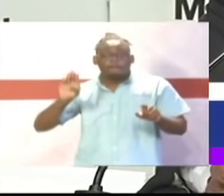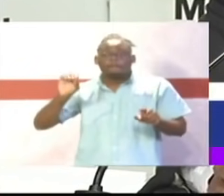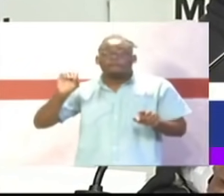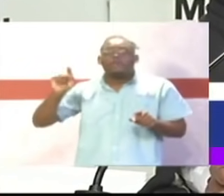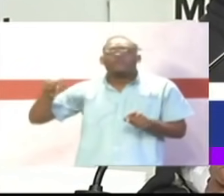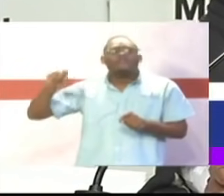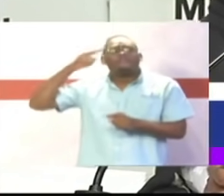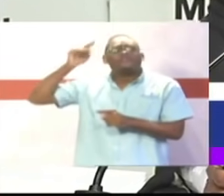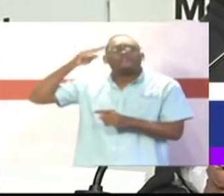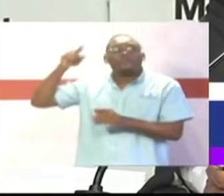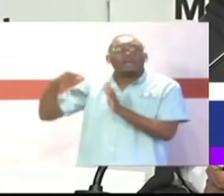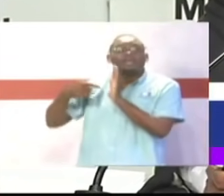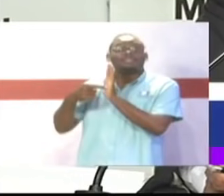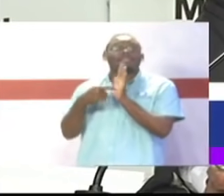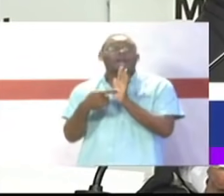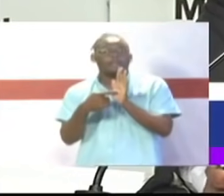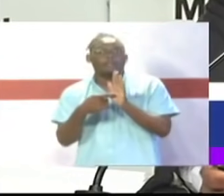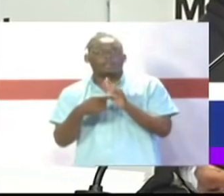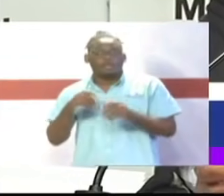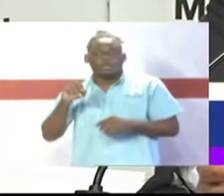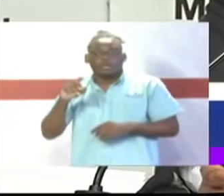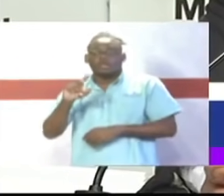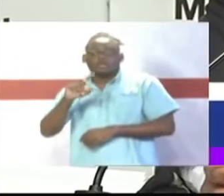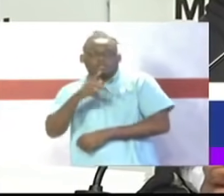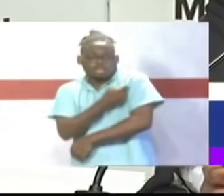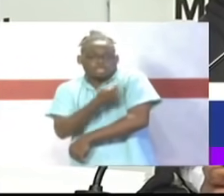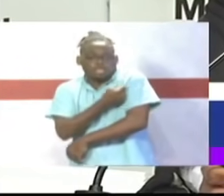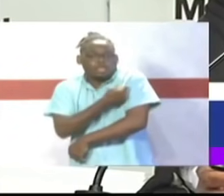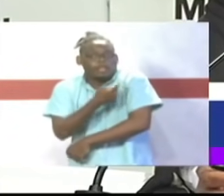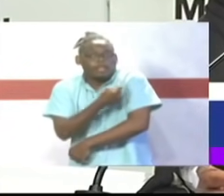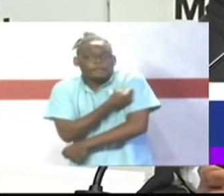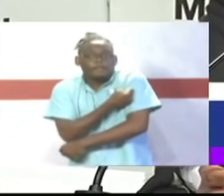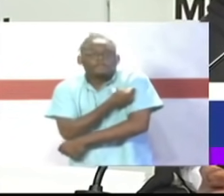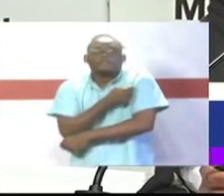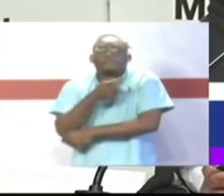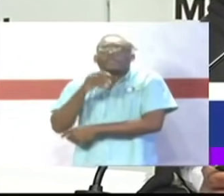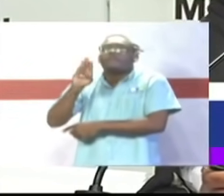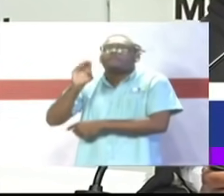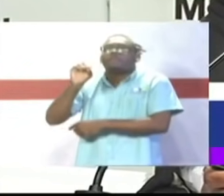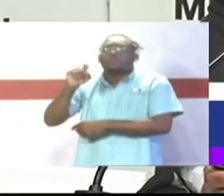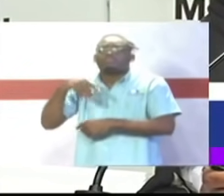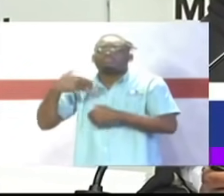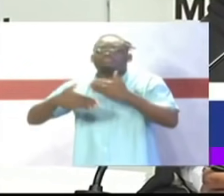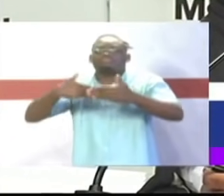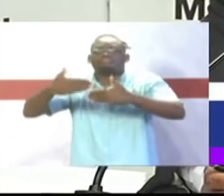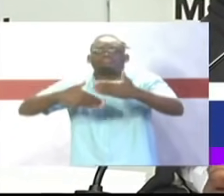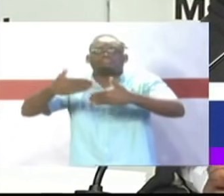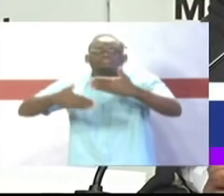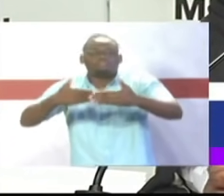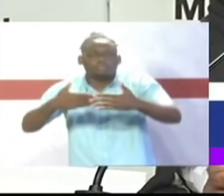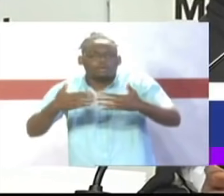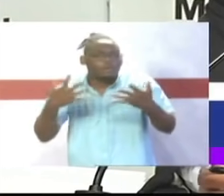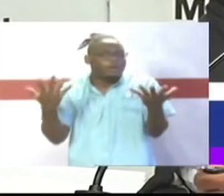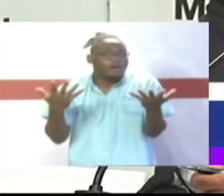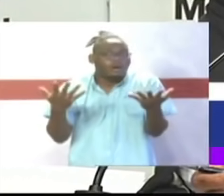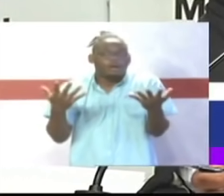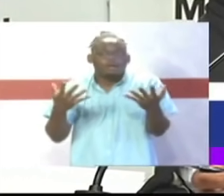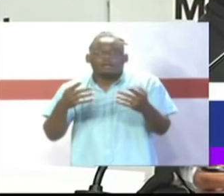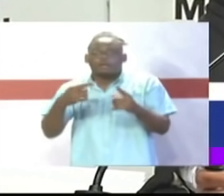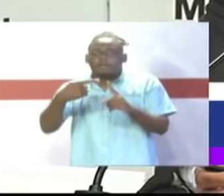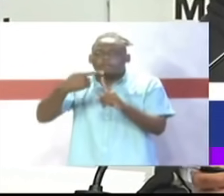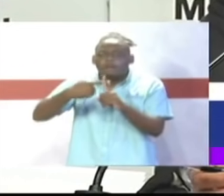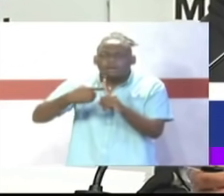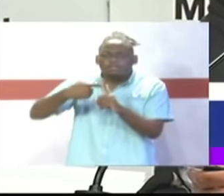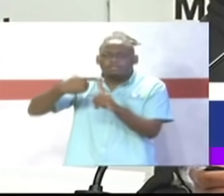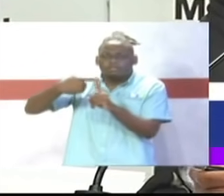2 doses of AstraZeneca. After a period of time, maybe a year, maybe 18 months, you